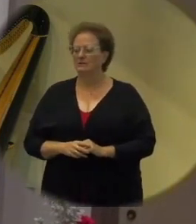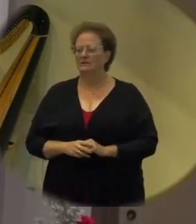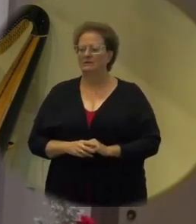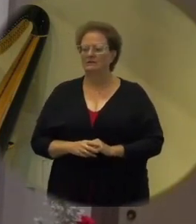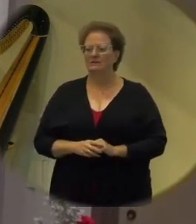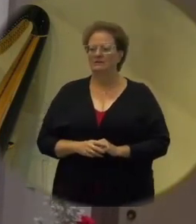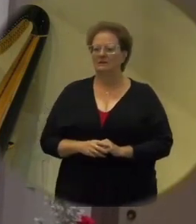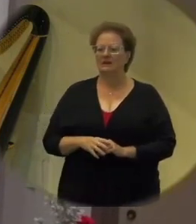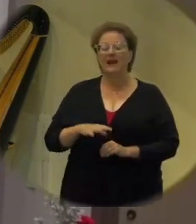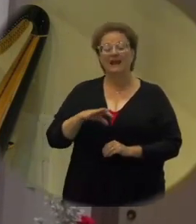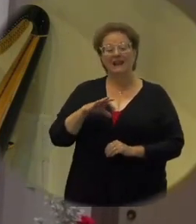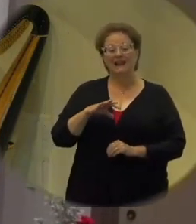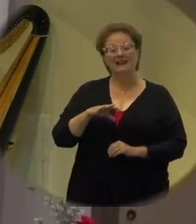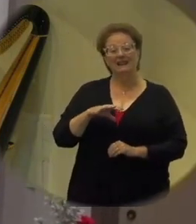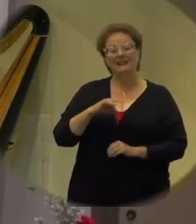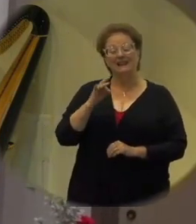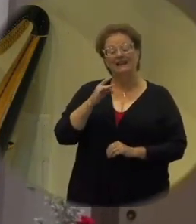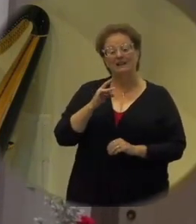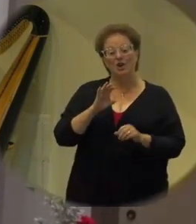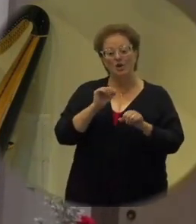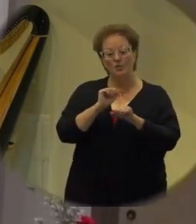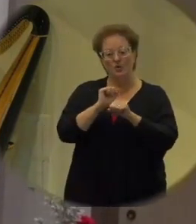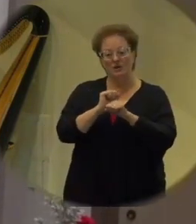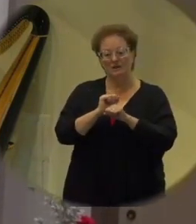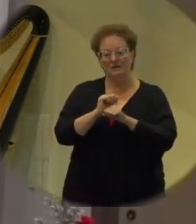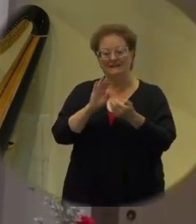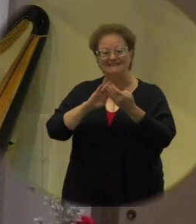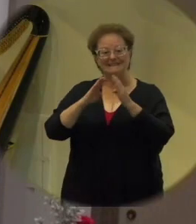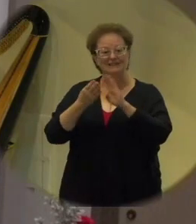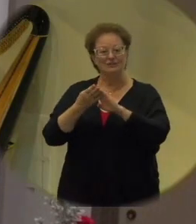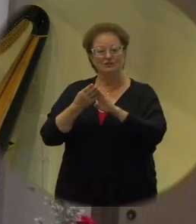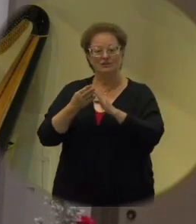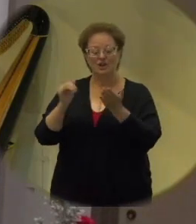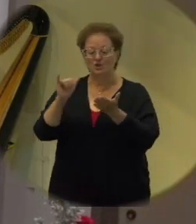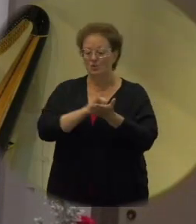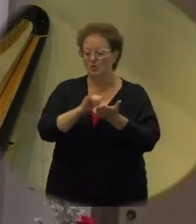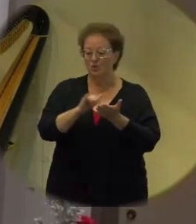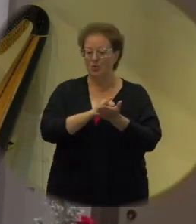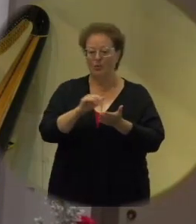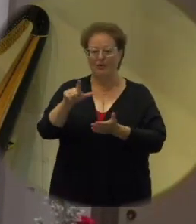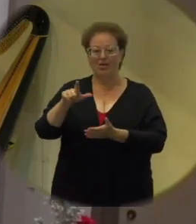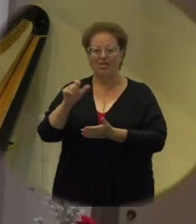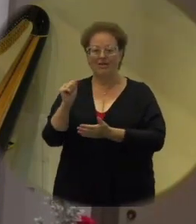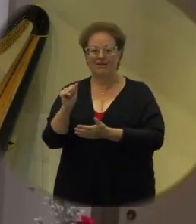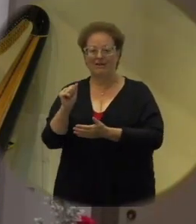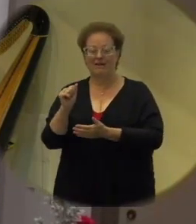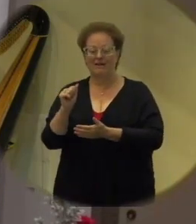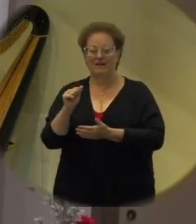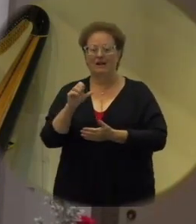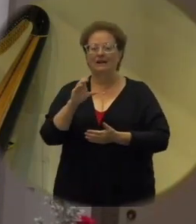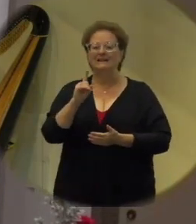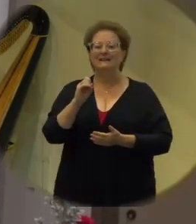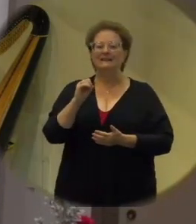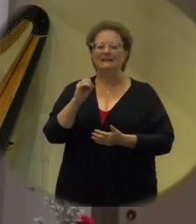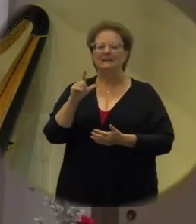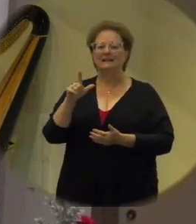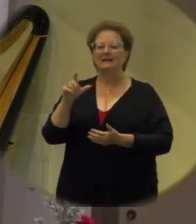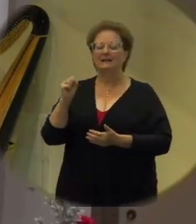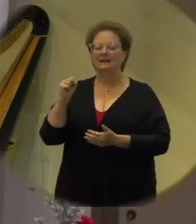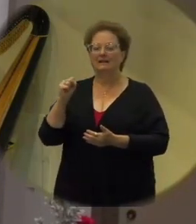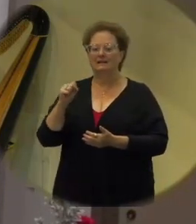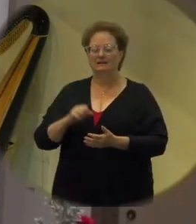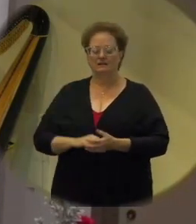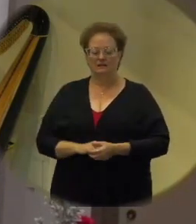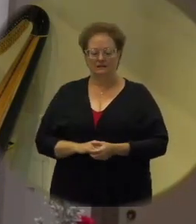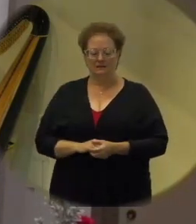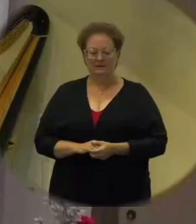I want a pastor in the cities. And so New York, L.A., Dallas, that kind of thing. And one of the things when we were in New York, we had a Girl Scout